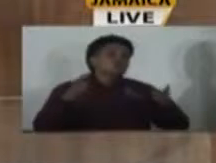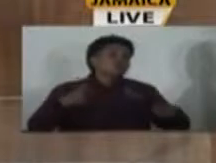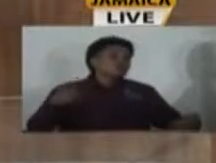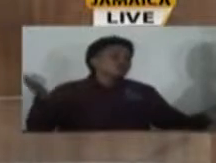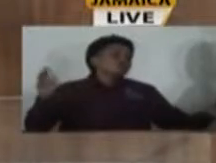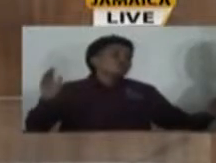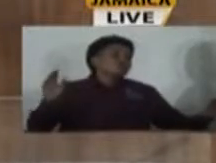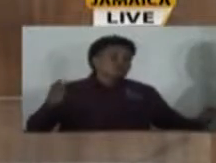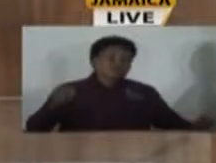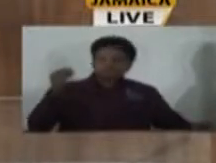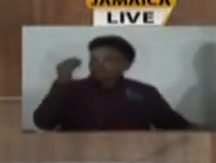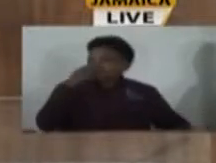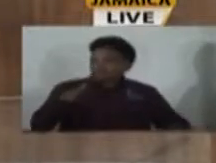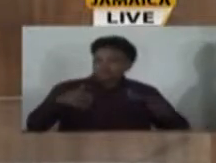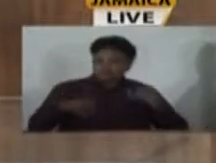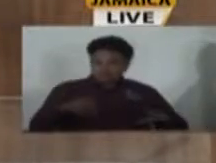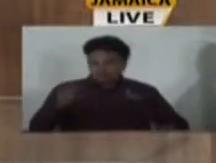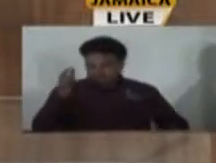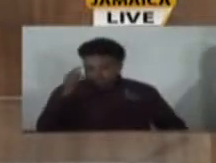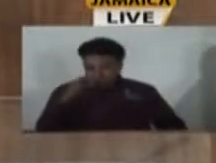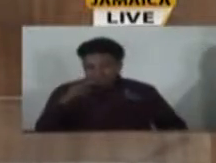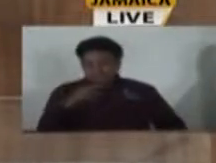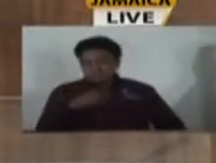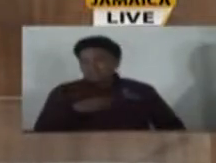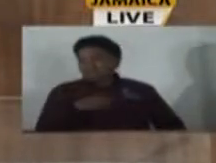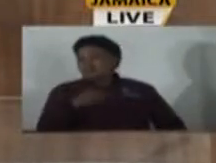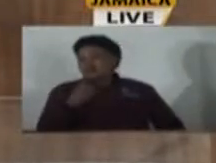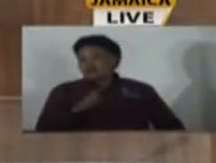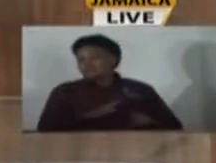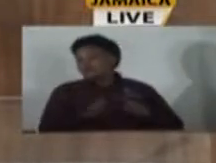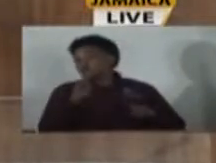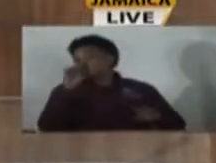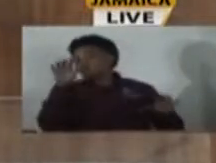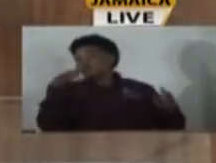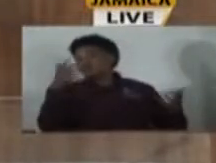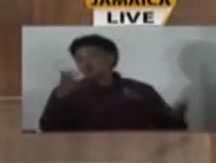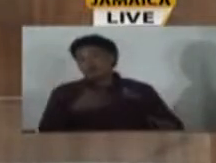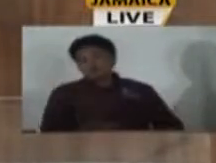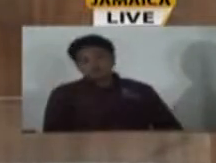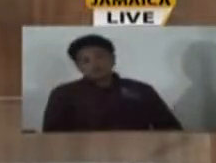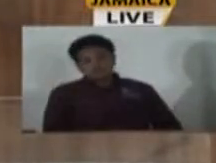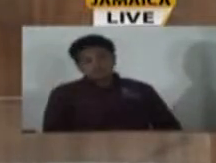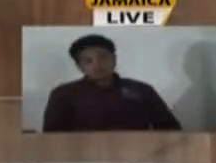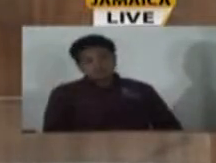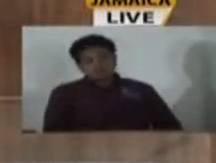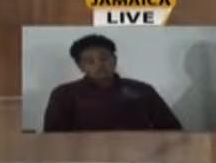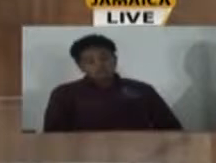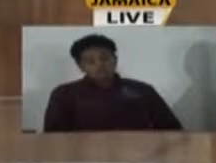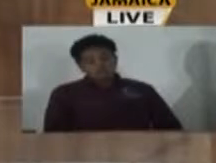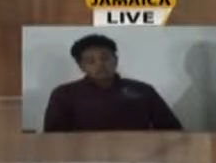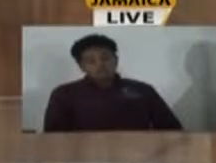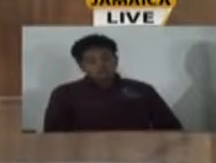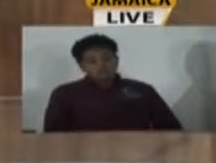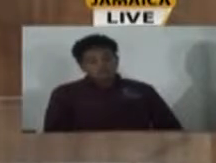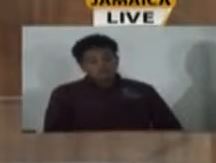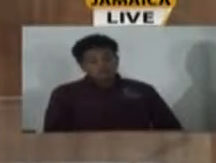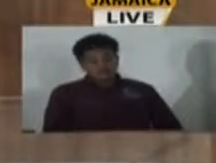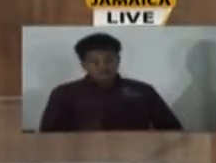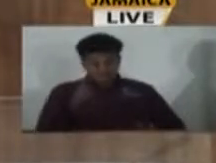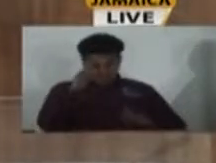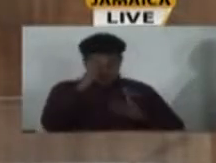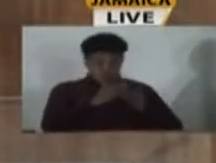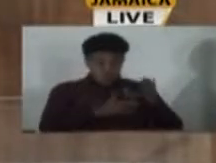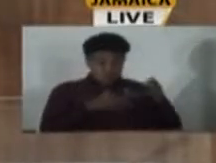other protocols. But the truth is that for some sectors or subsegments of the